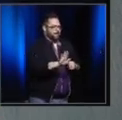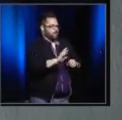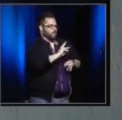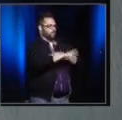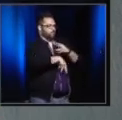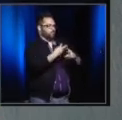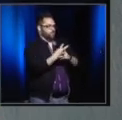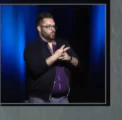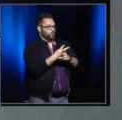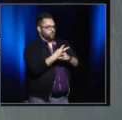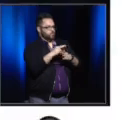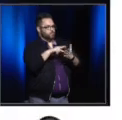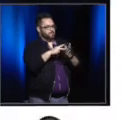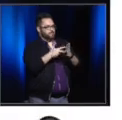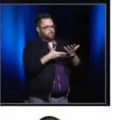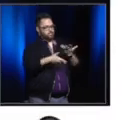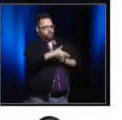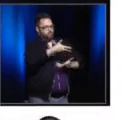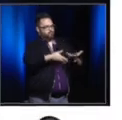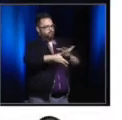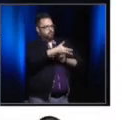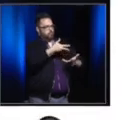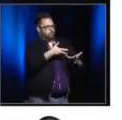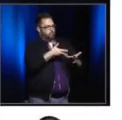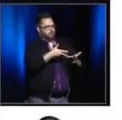be a social delphinid.